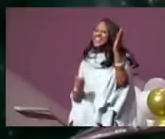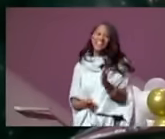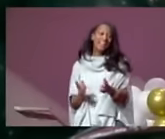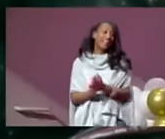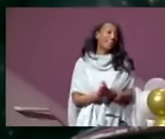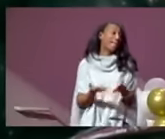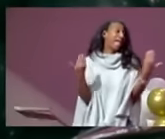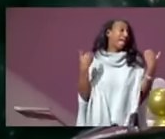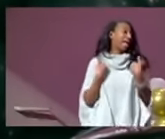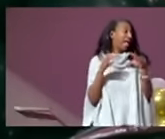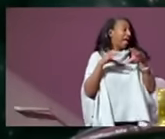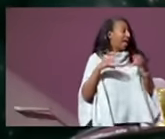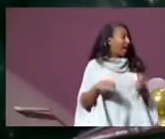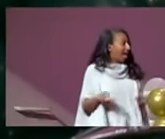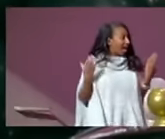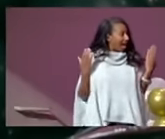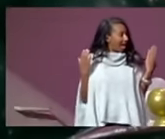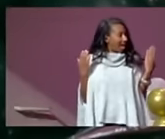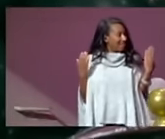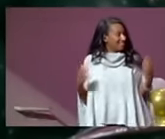while I have a chance.